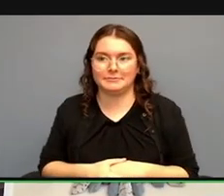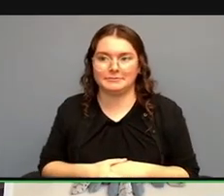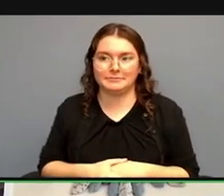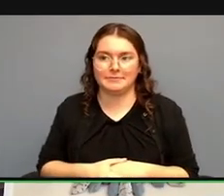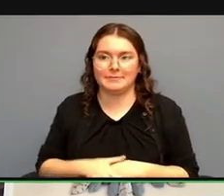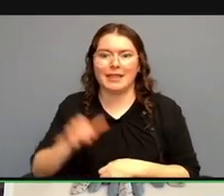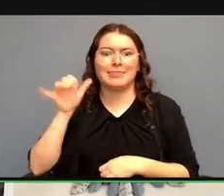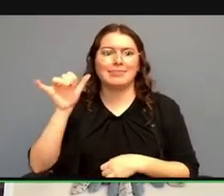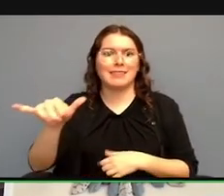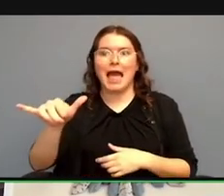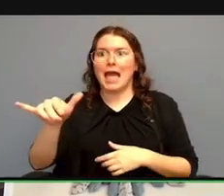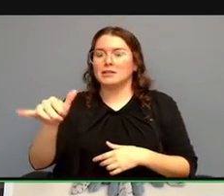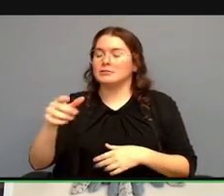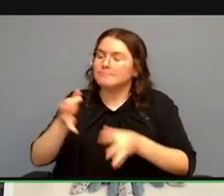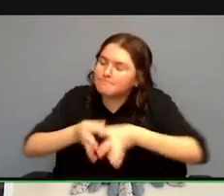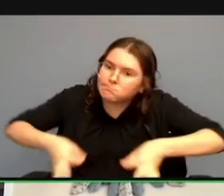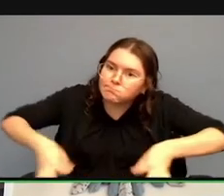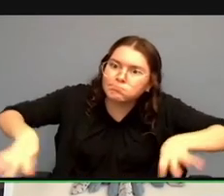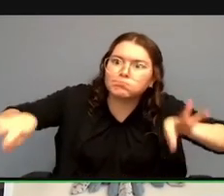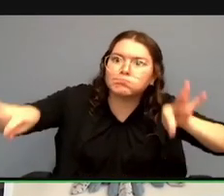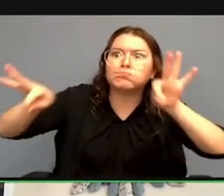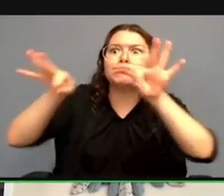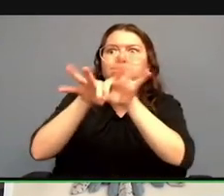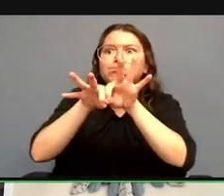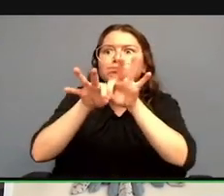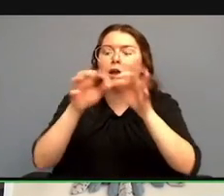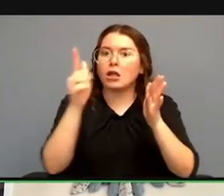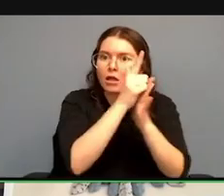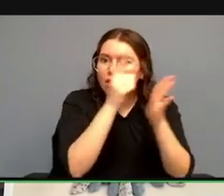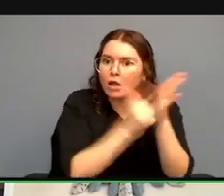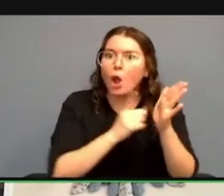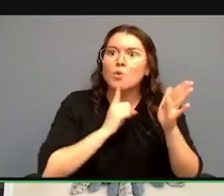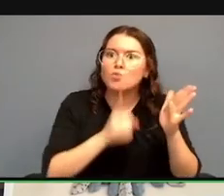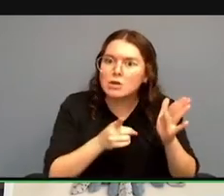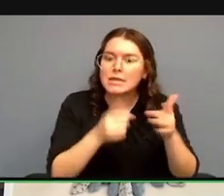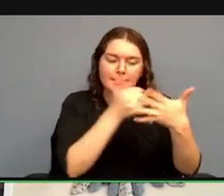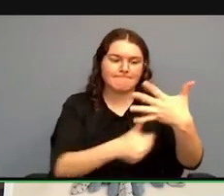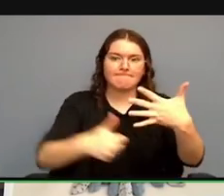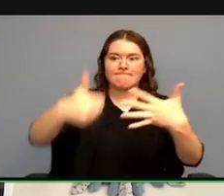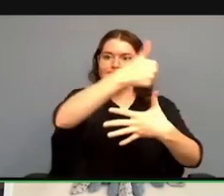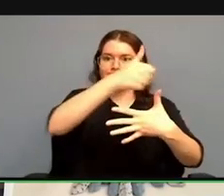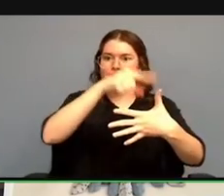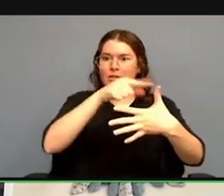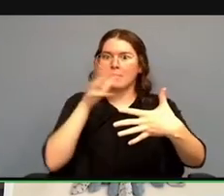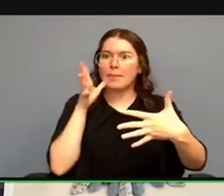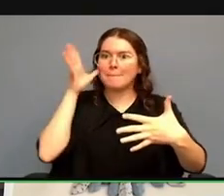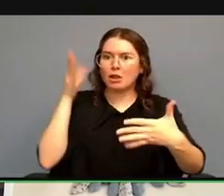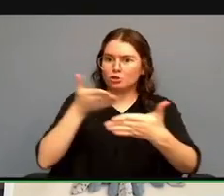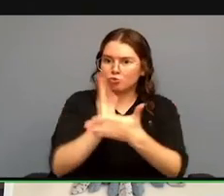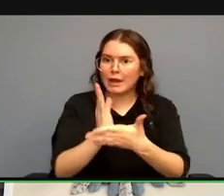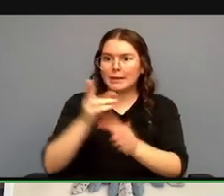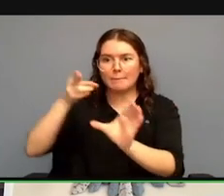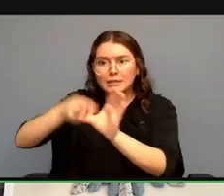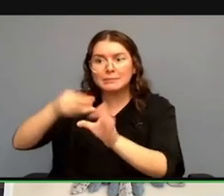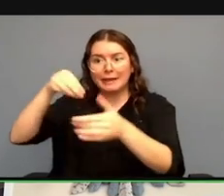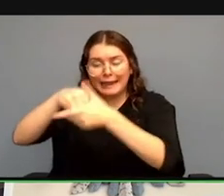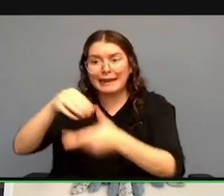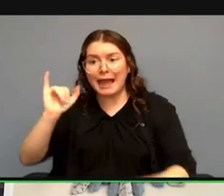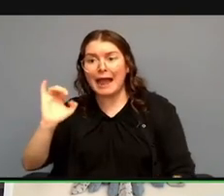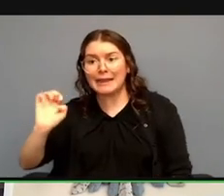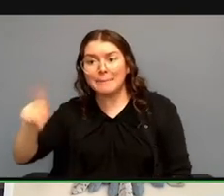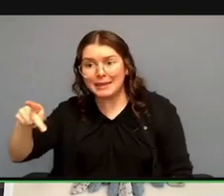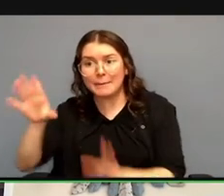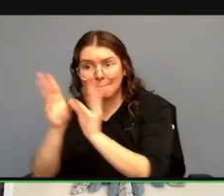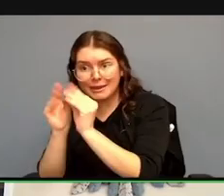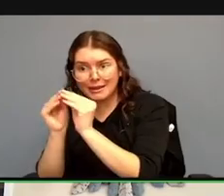And that is super important. The law really prioritizes the parent's right to participate in IEP meetings. And